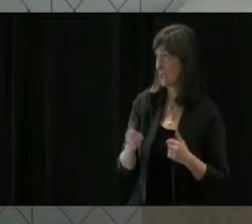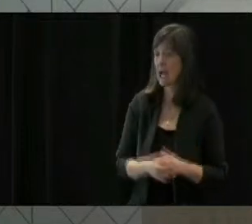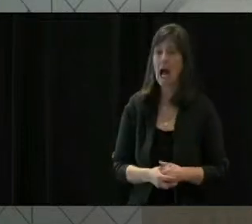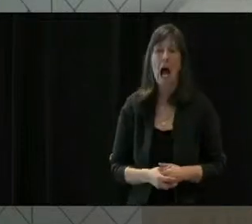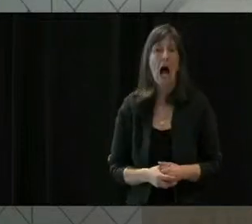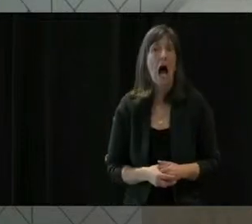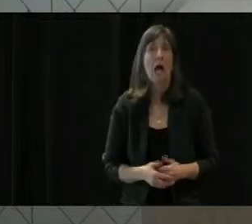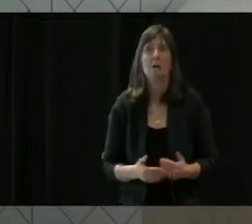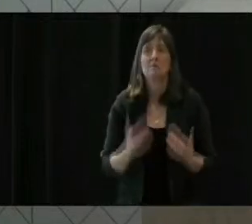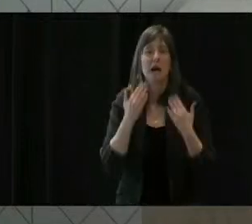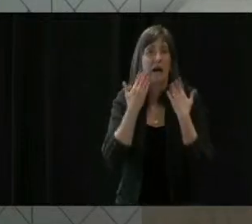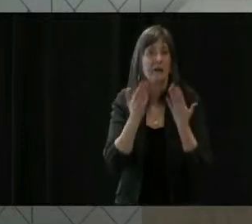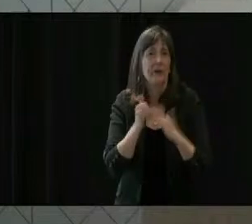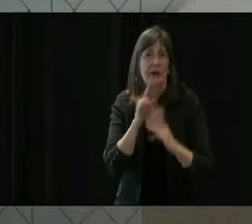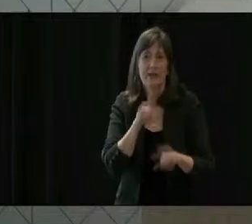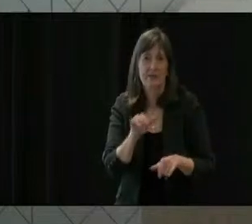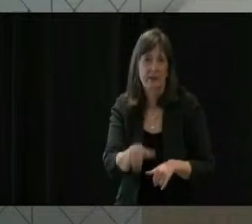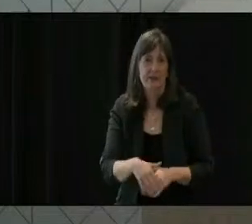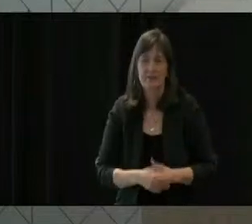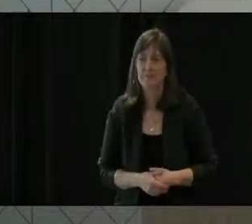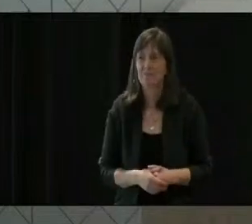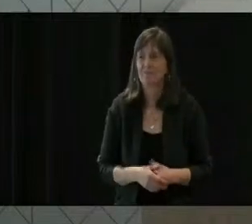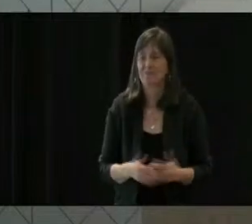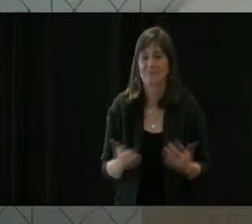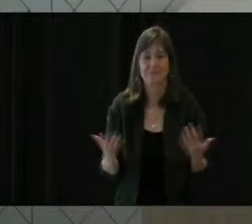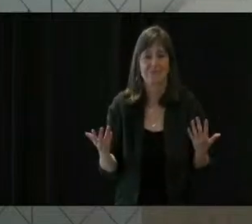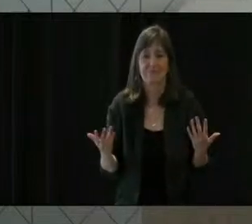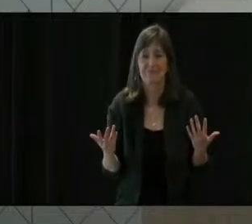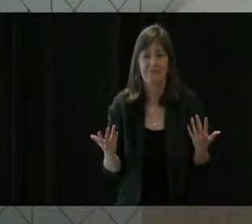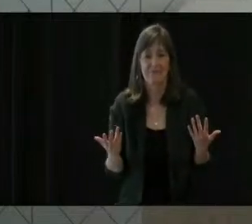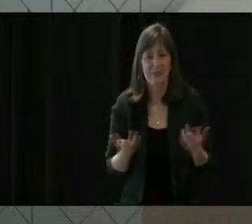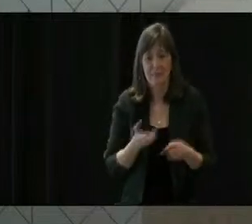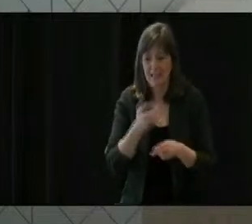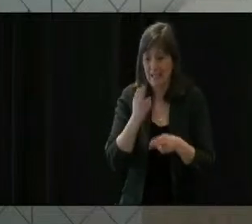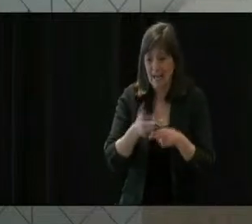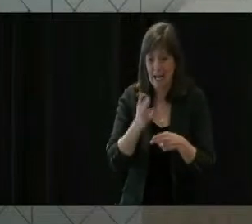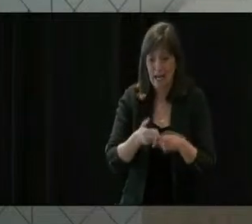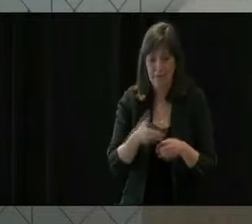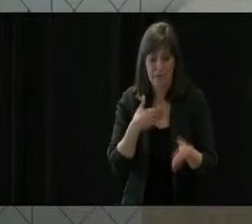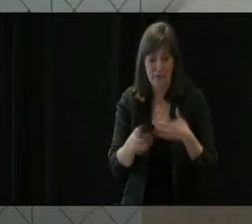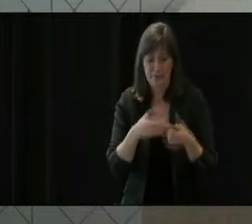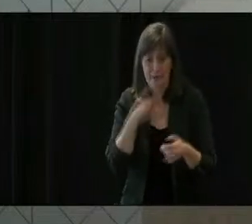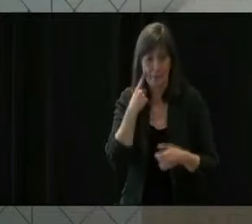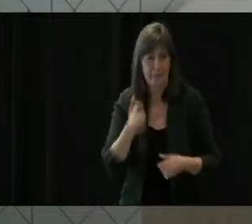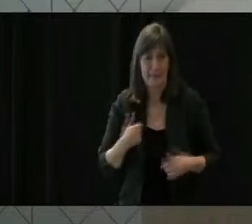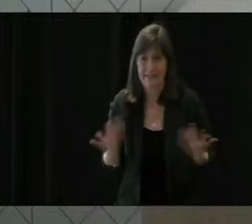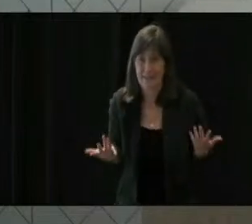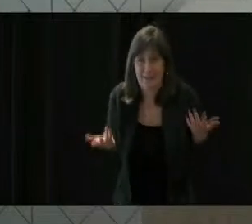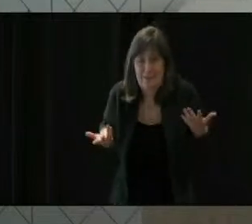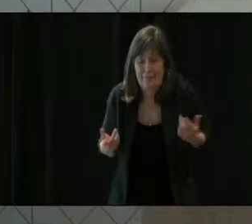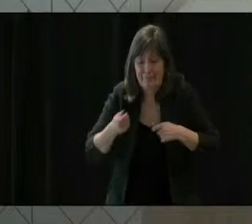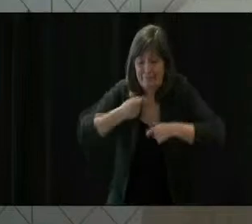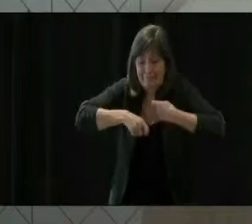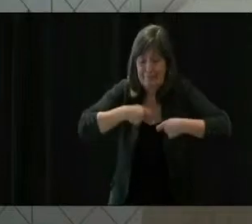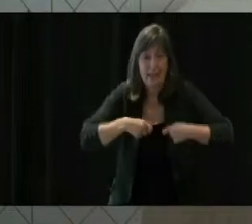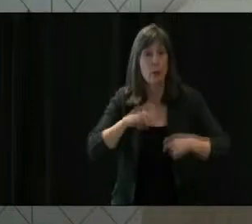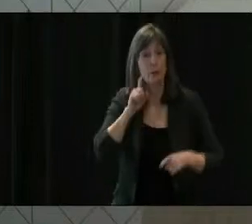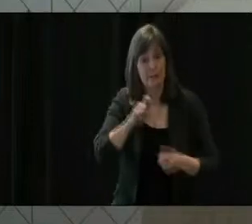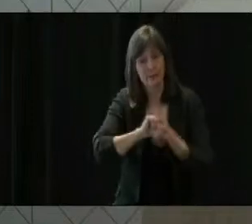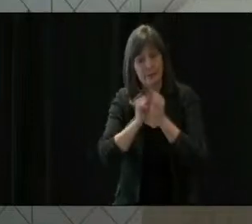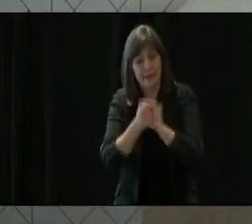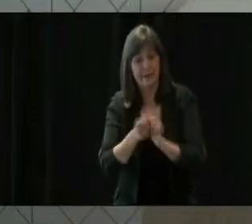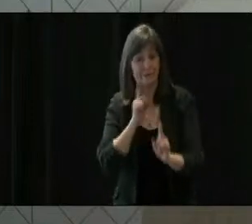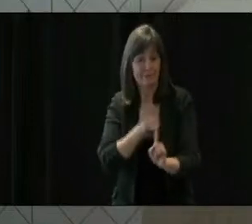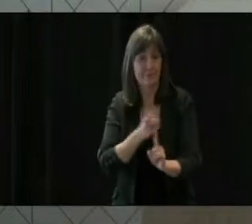I don't know how to answer that. You know, call it what you want. What we're saying is that a number of things have to change, and